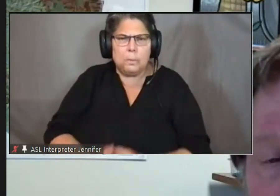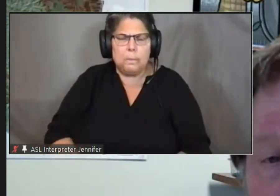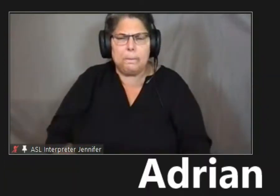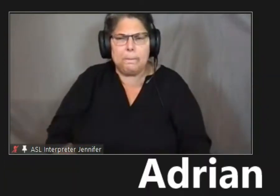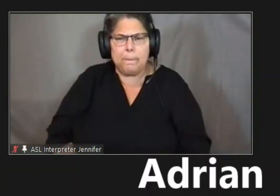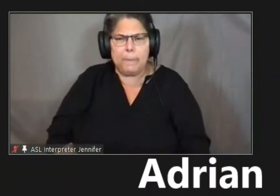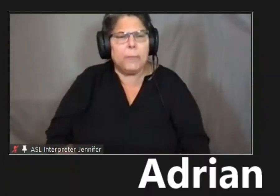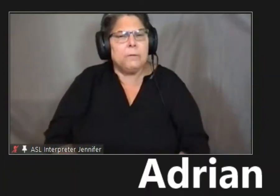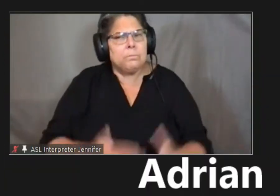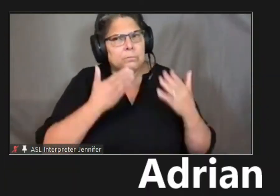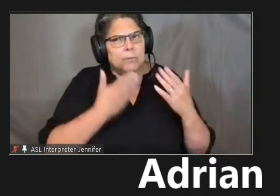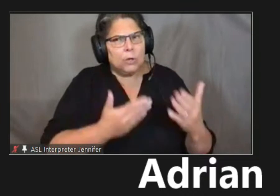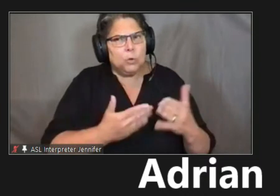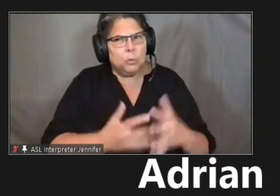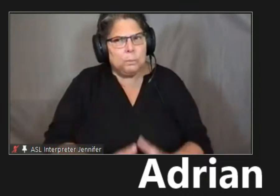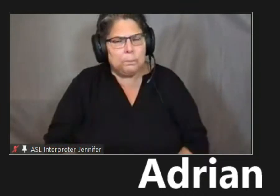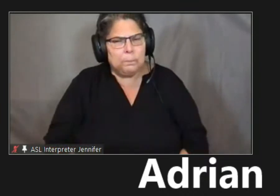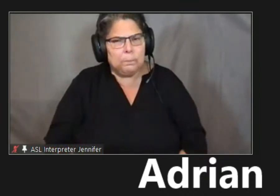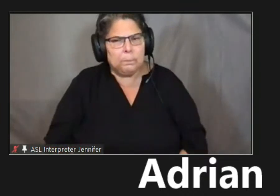Thank you.